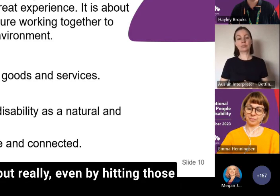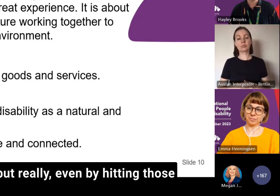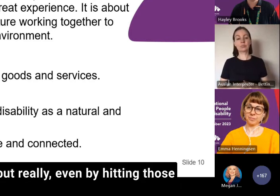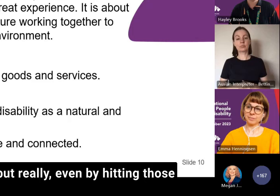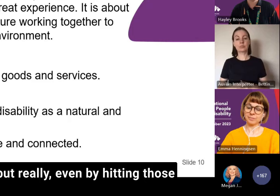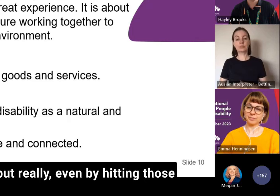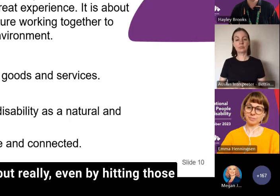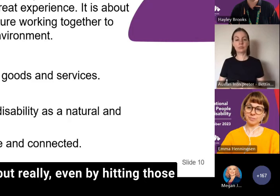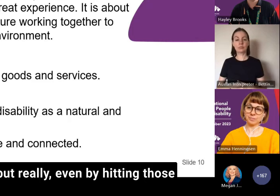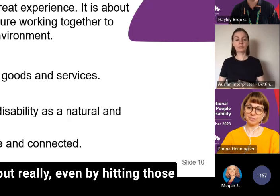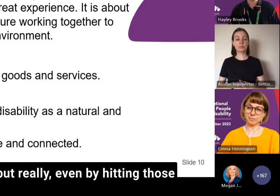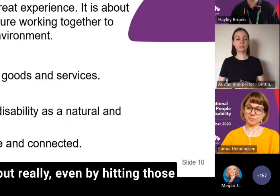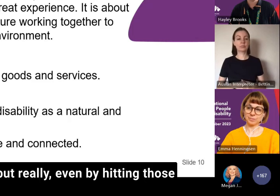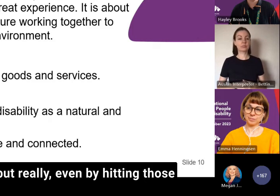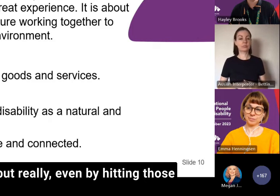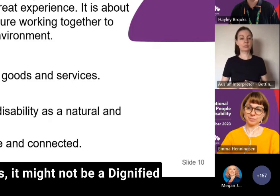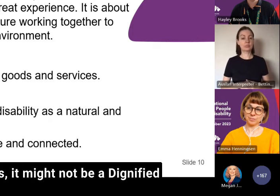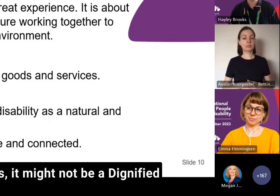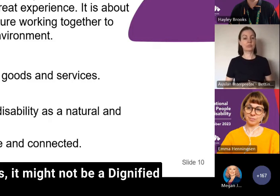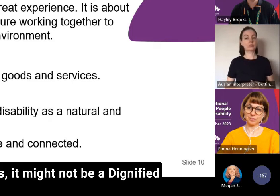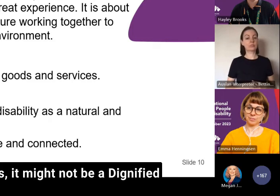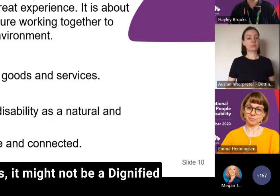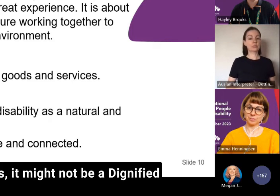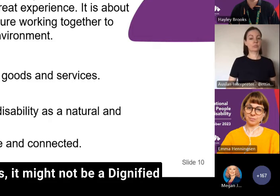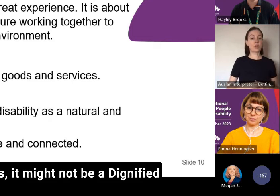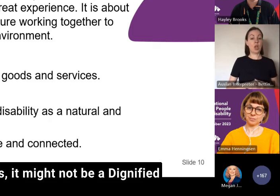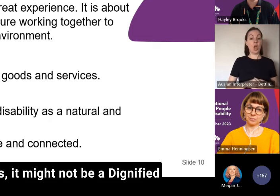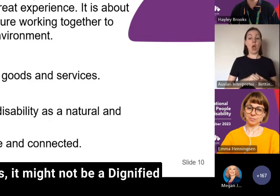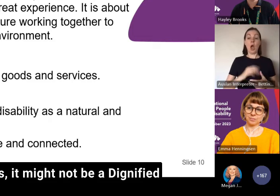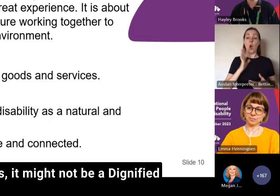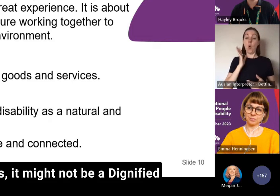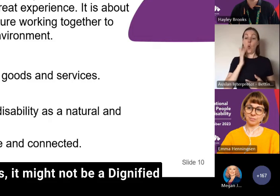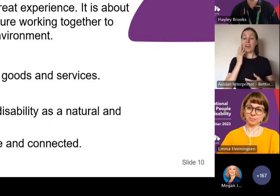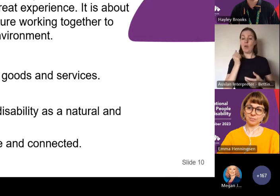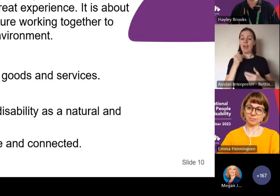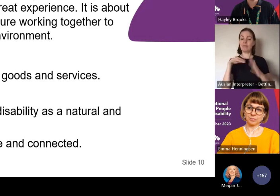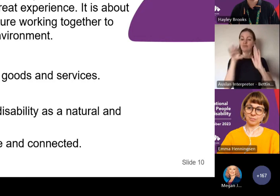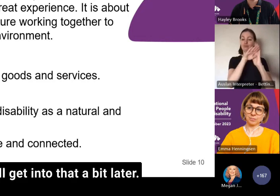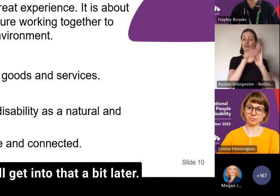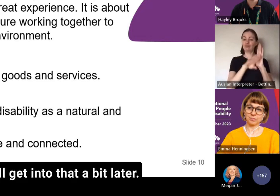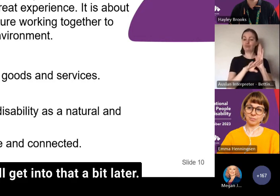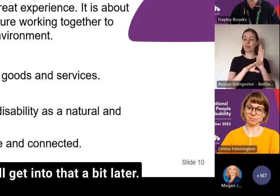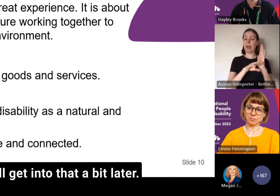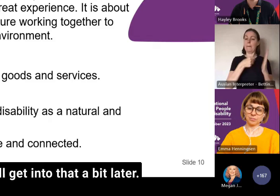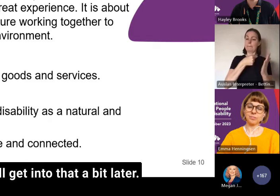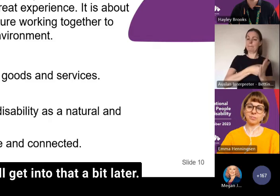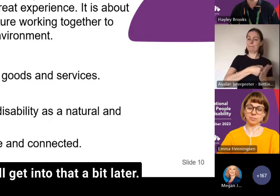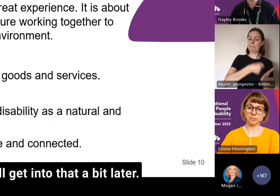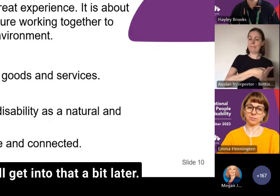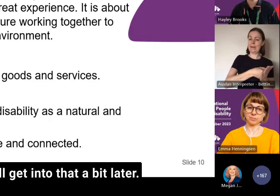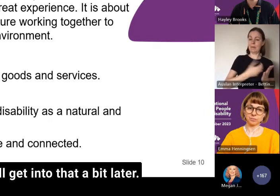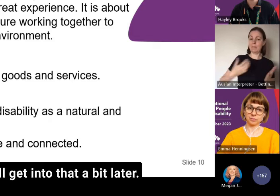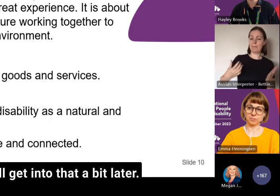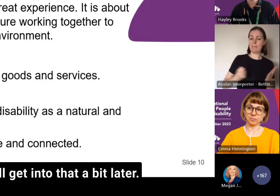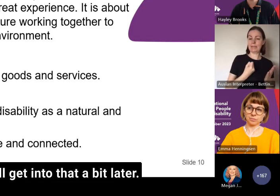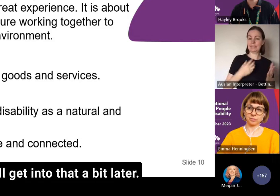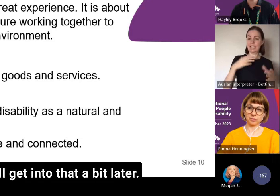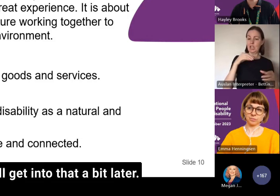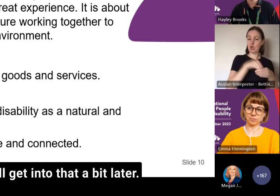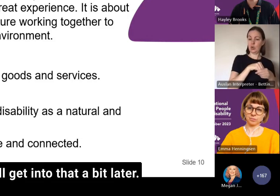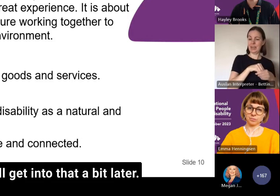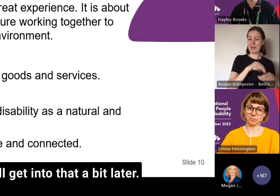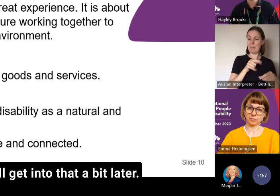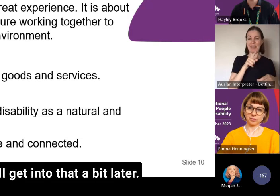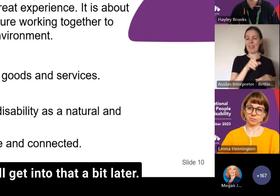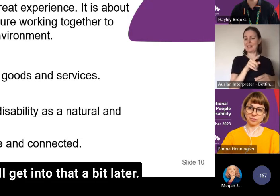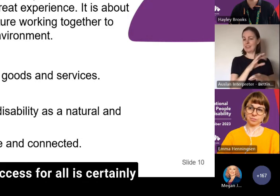really even by hitting those minimum standards, it might not be a dignified experience. We'll get into that a